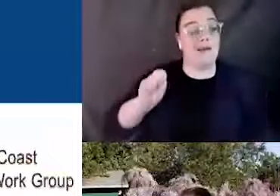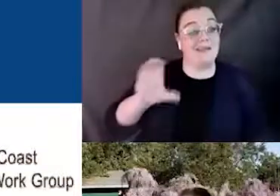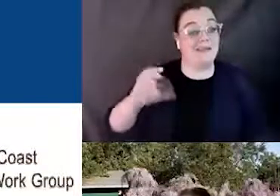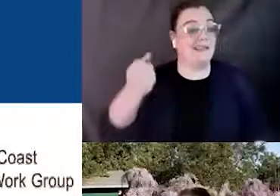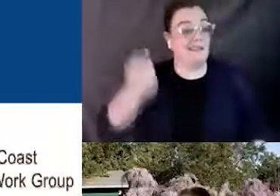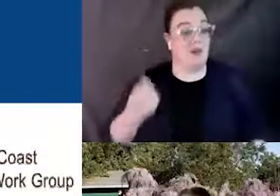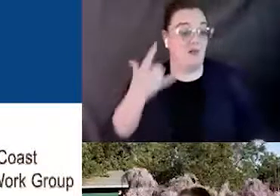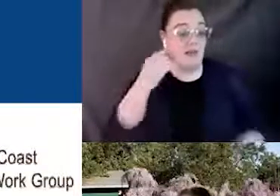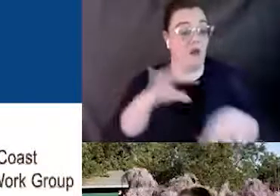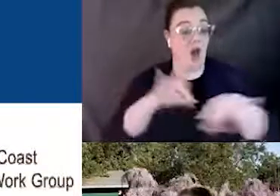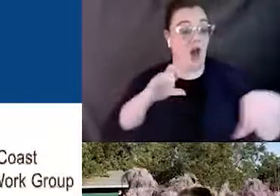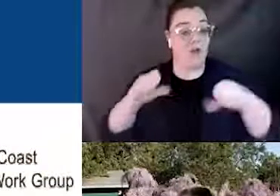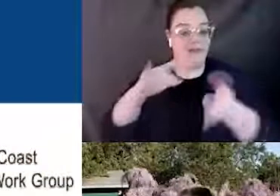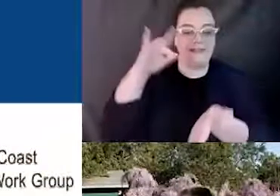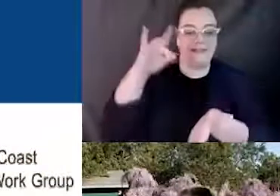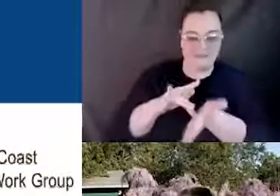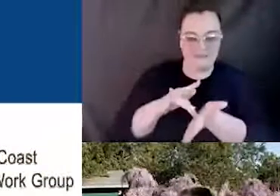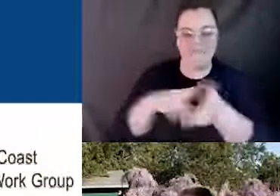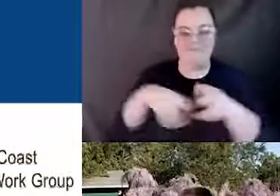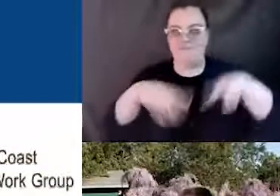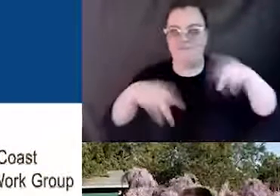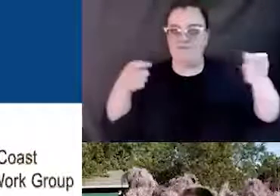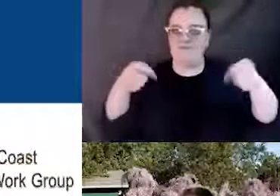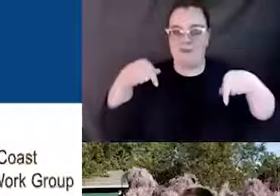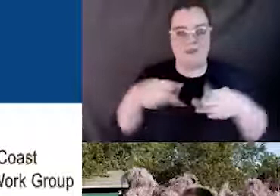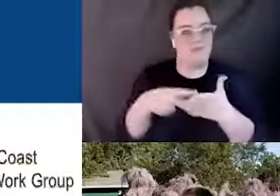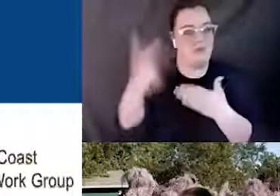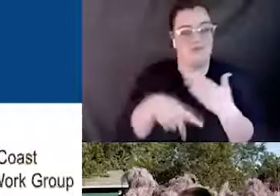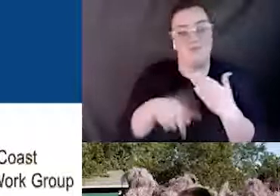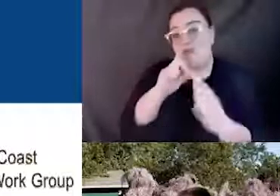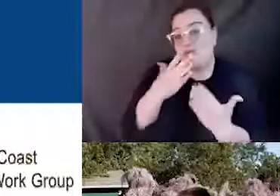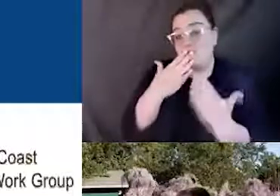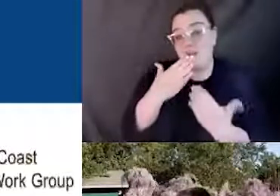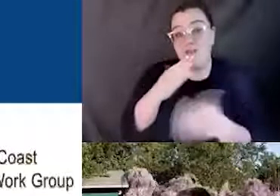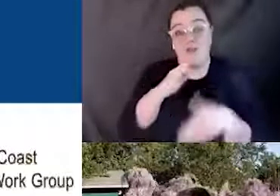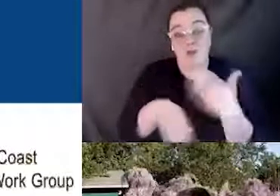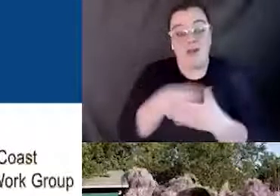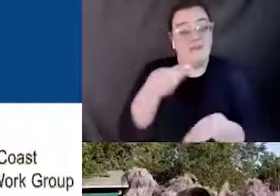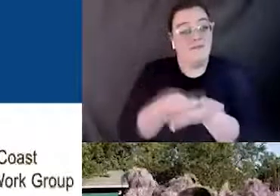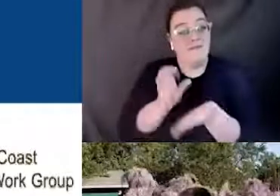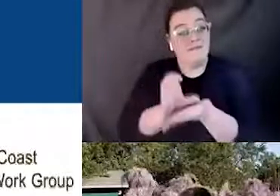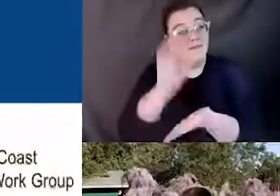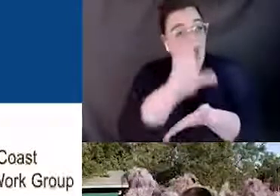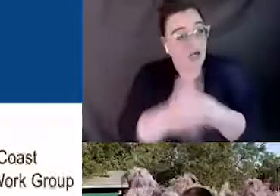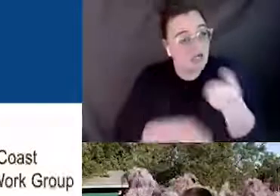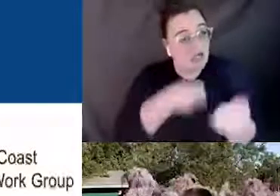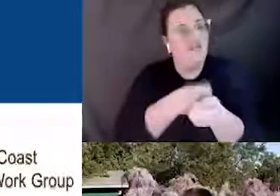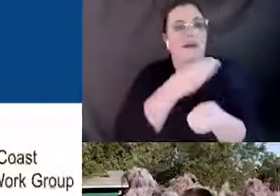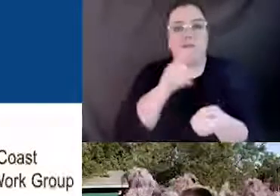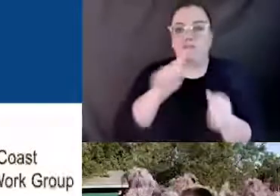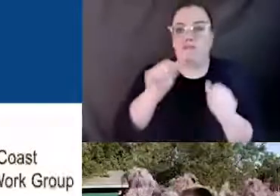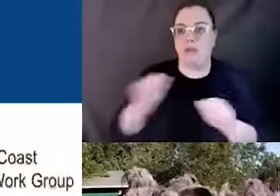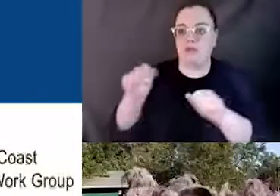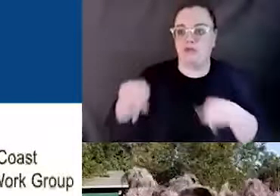Center administers our program. So we're very grateful for all the funding and to be able to do this great work.